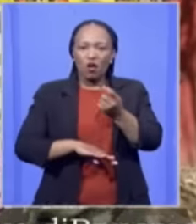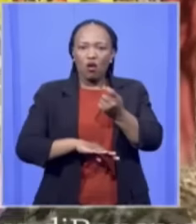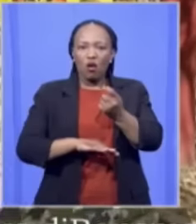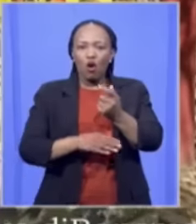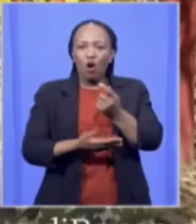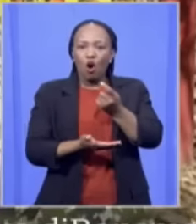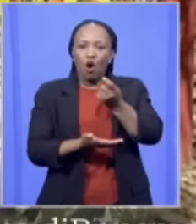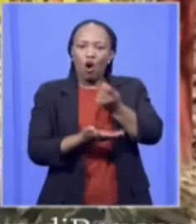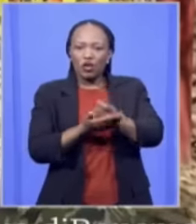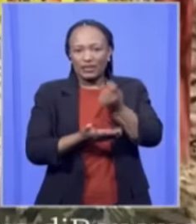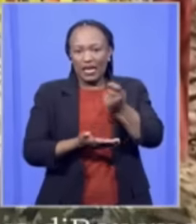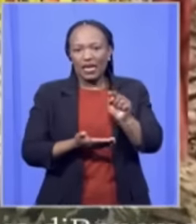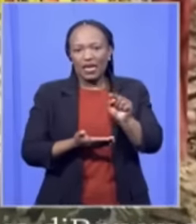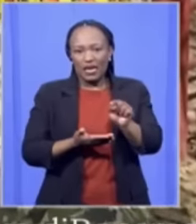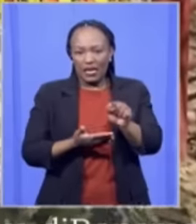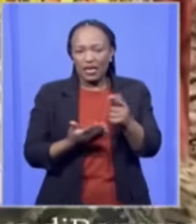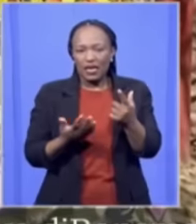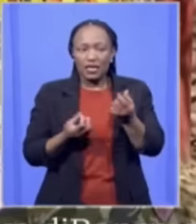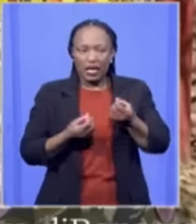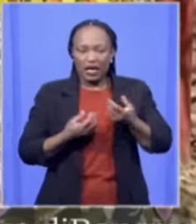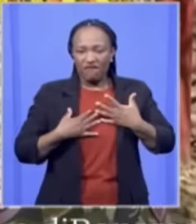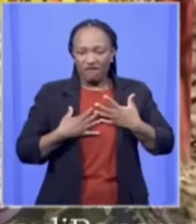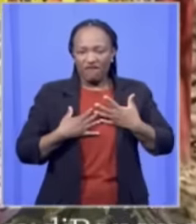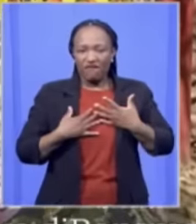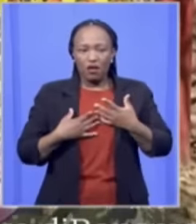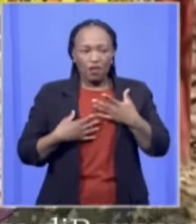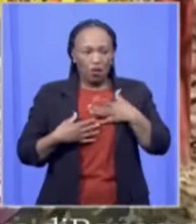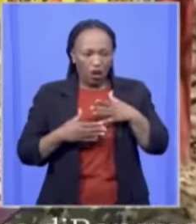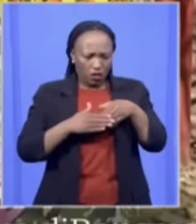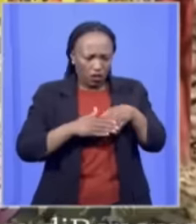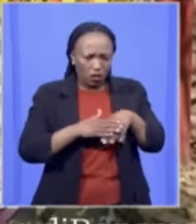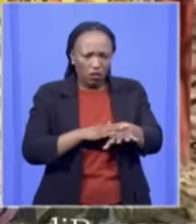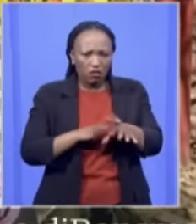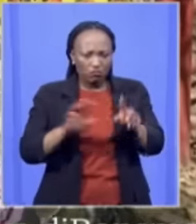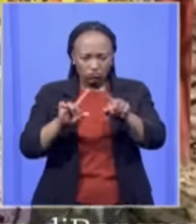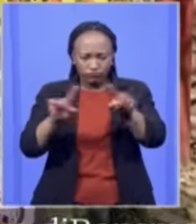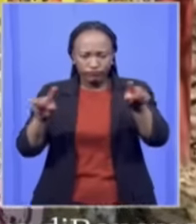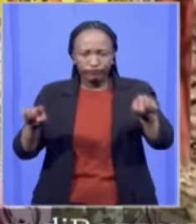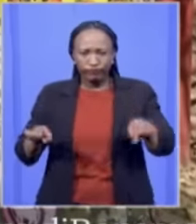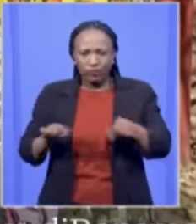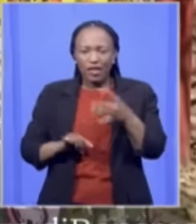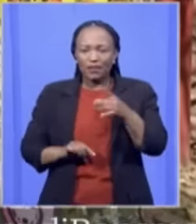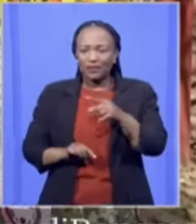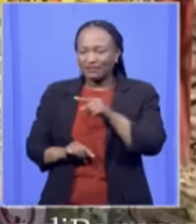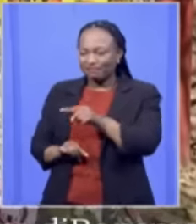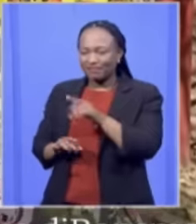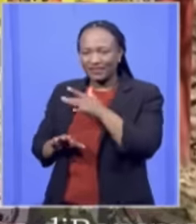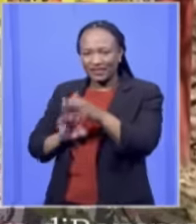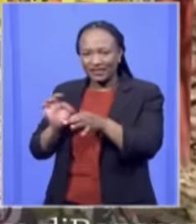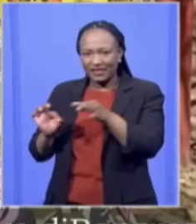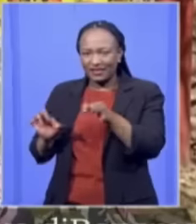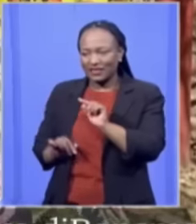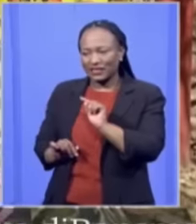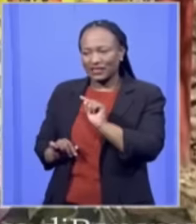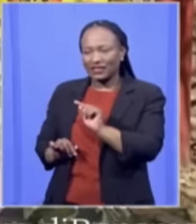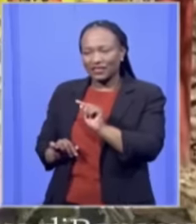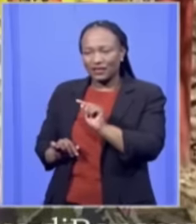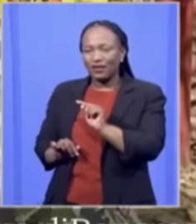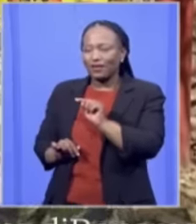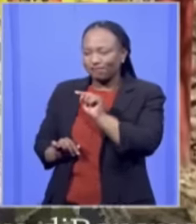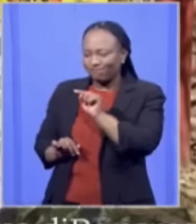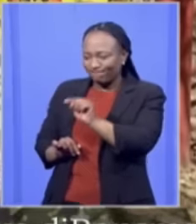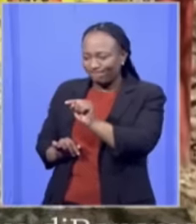production gore e re ha ke tsena ke ikgantse ke re wa bona mpho ke yone e